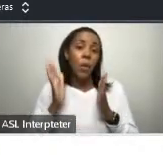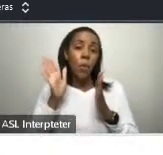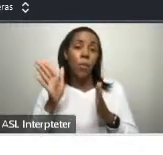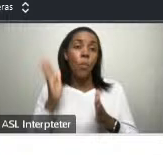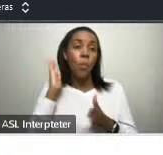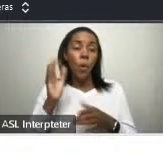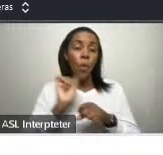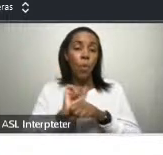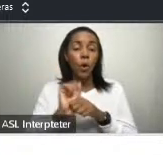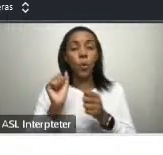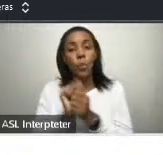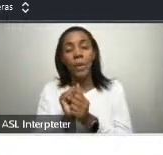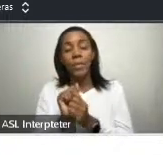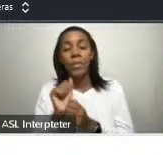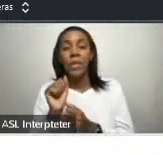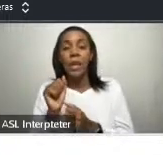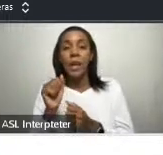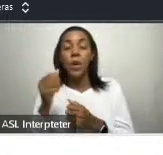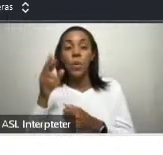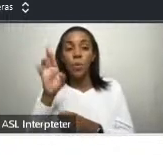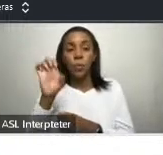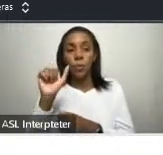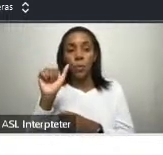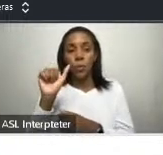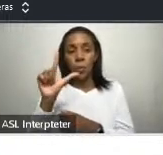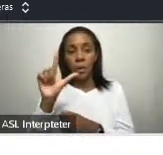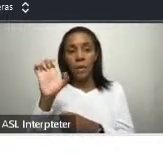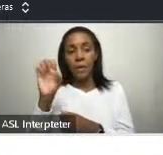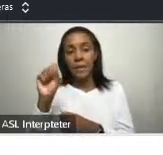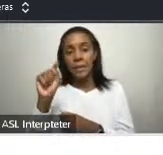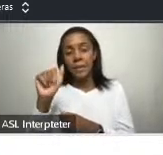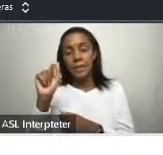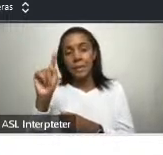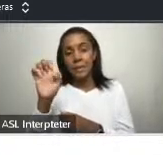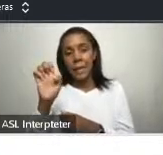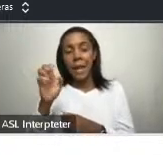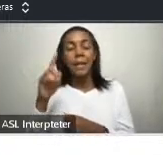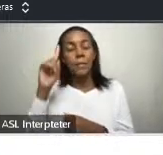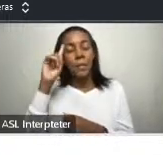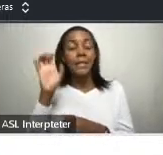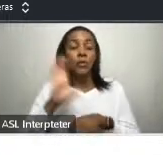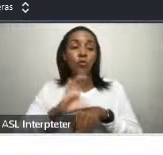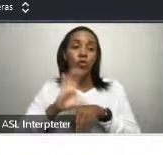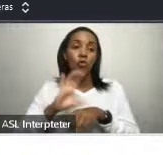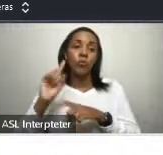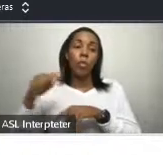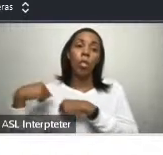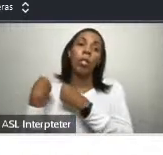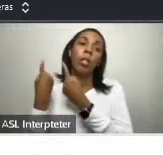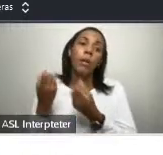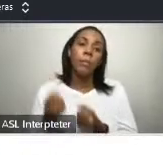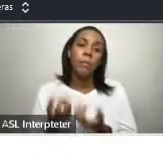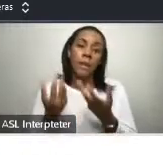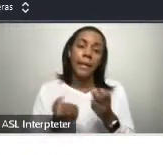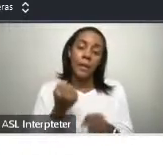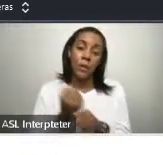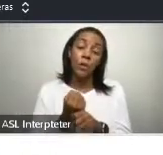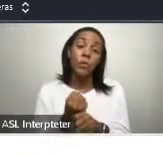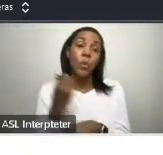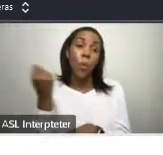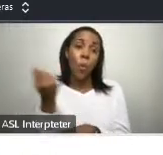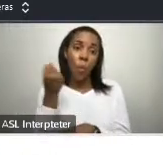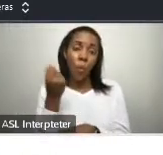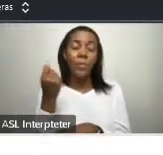encroachment agreement, a zero-fee encroachment agreement, since that church has been there for so many years. What that would basically do is hold the